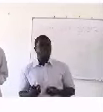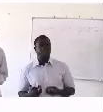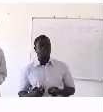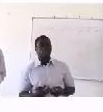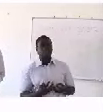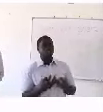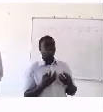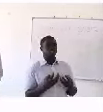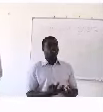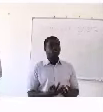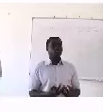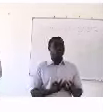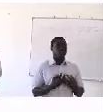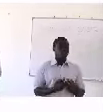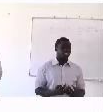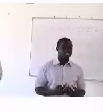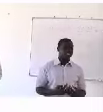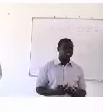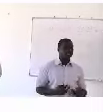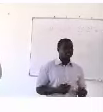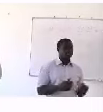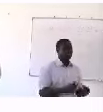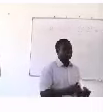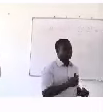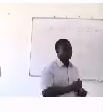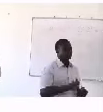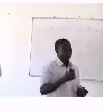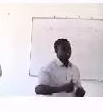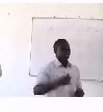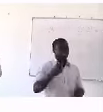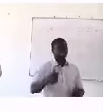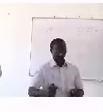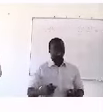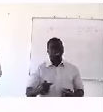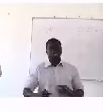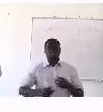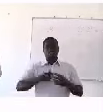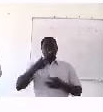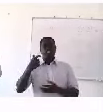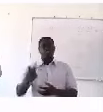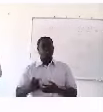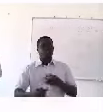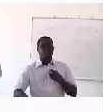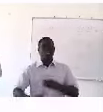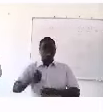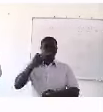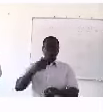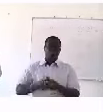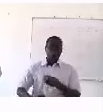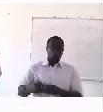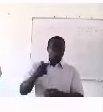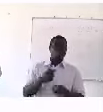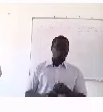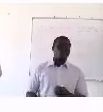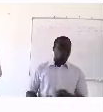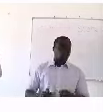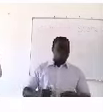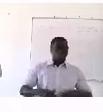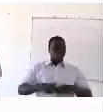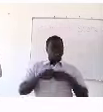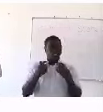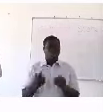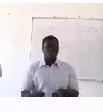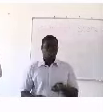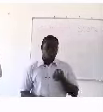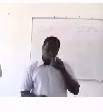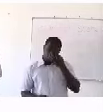are able to receive messages. They pass, those messages are relayed and then taken to the brain and they are interpreted and they comes back to us